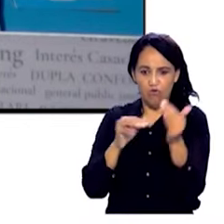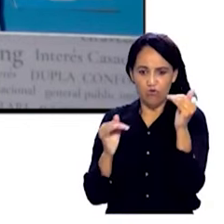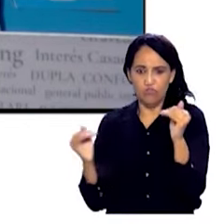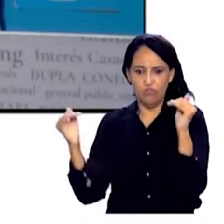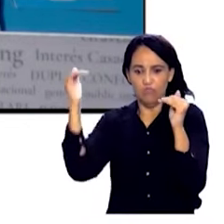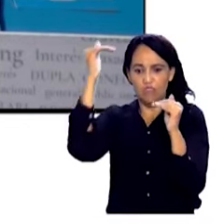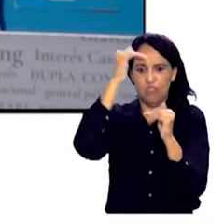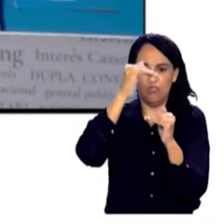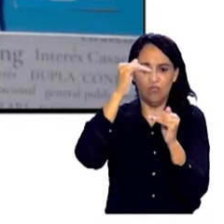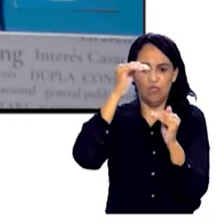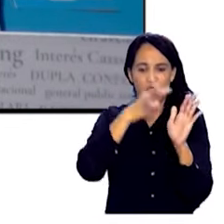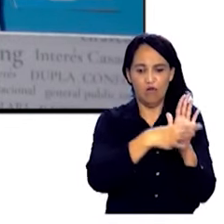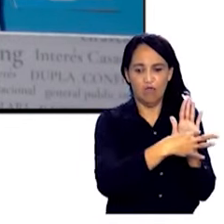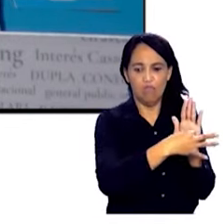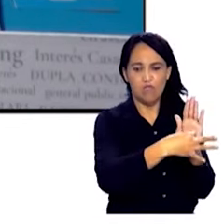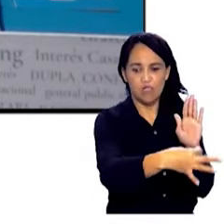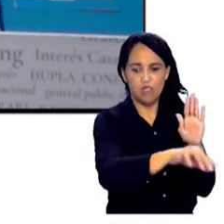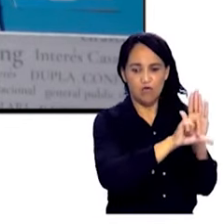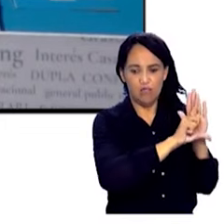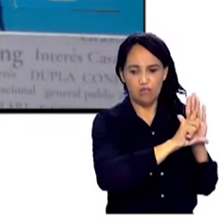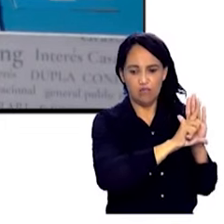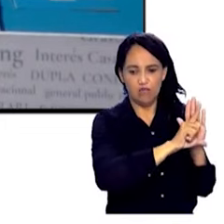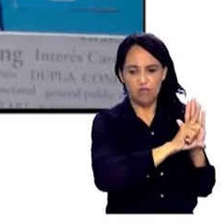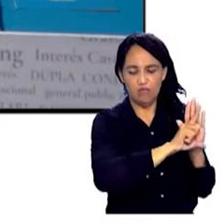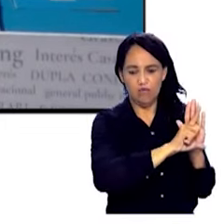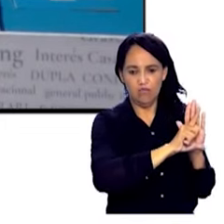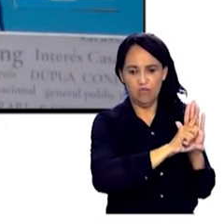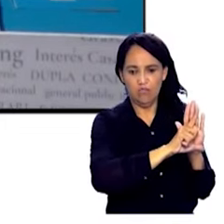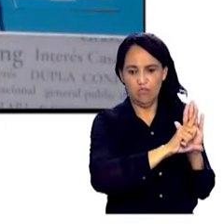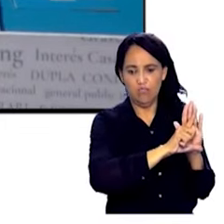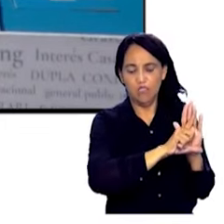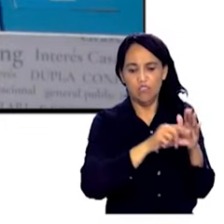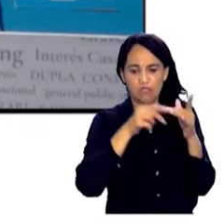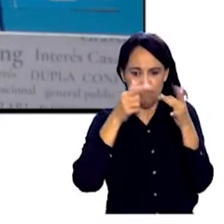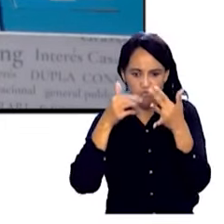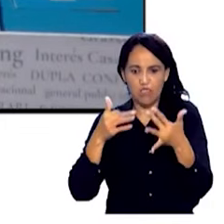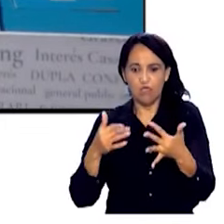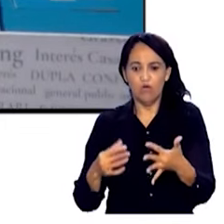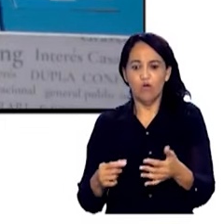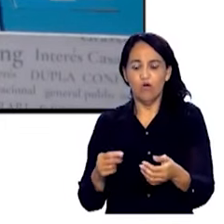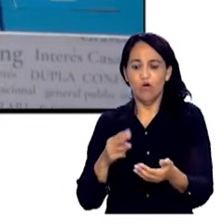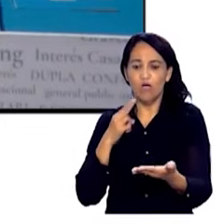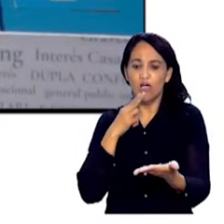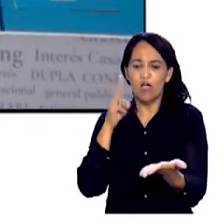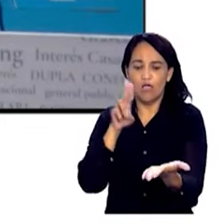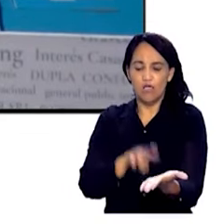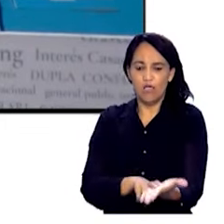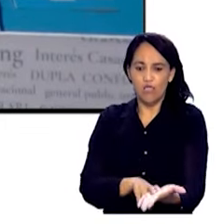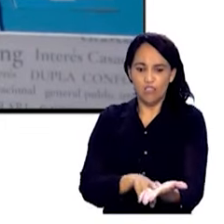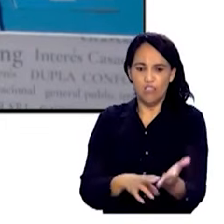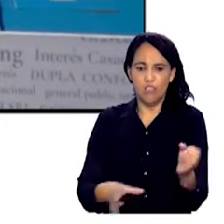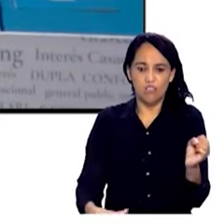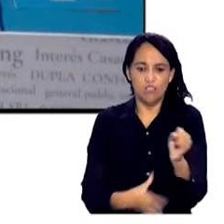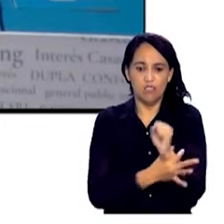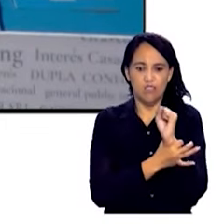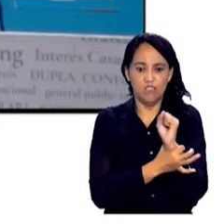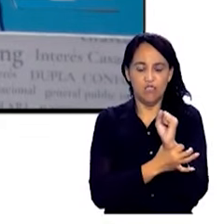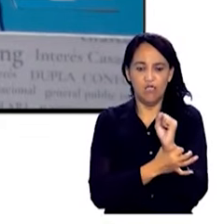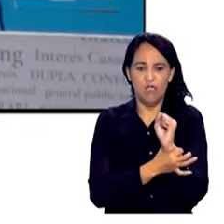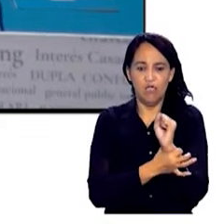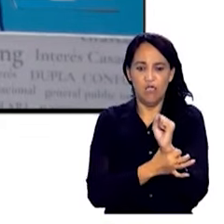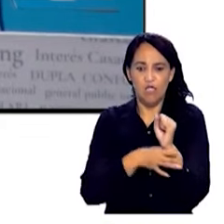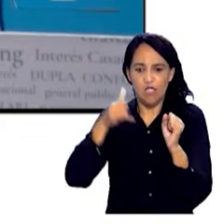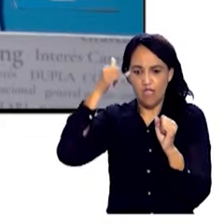would secure US against errors Dangerous to the peace United States andor to ure the